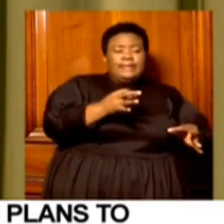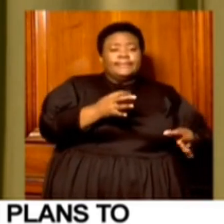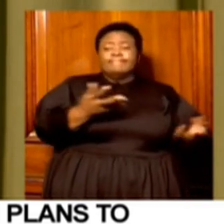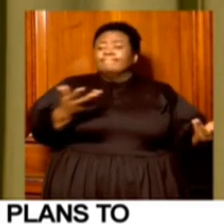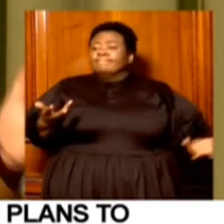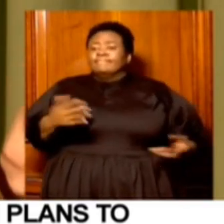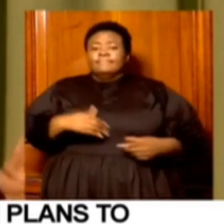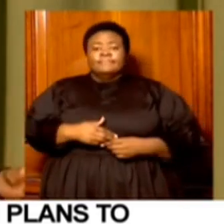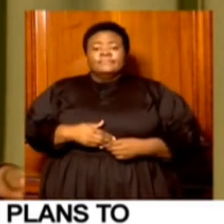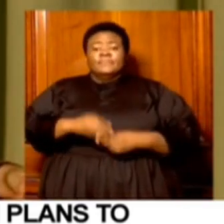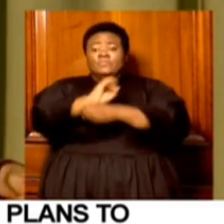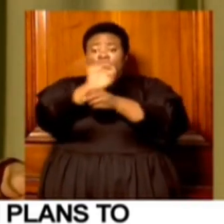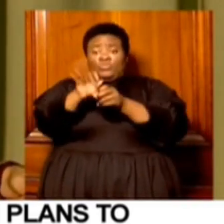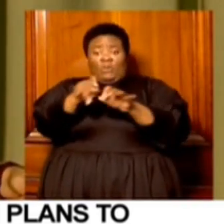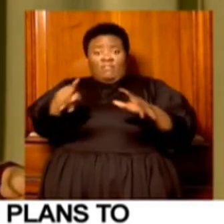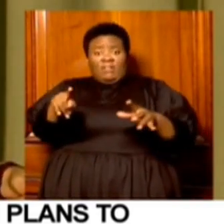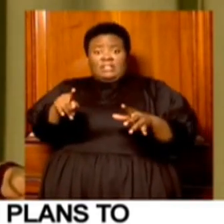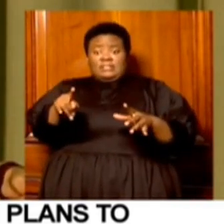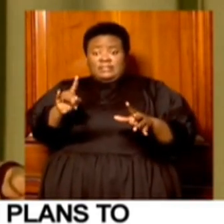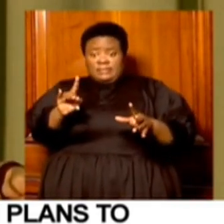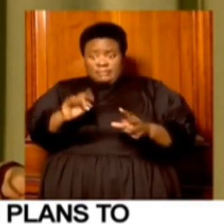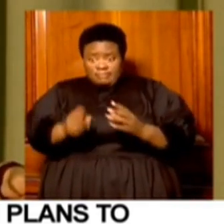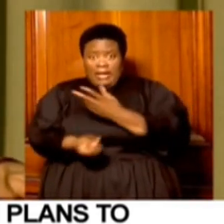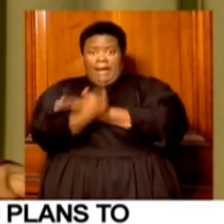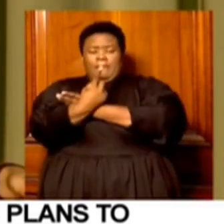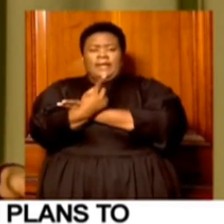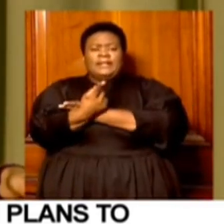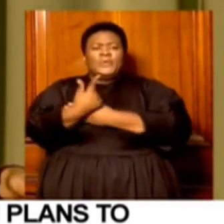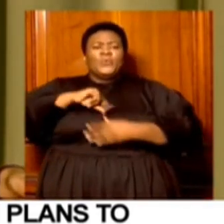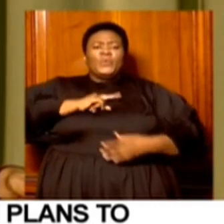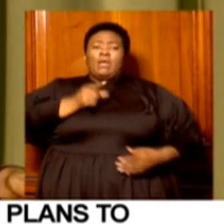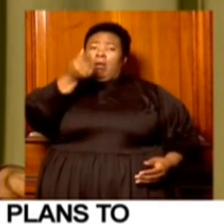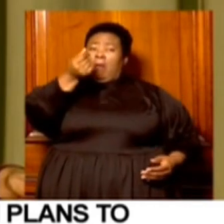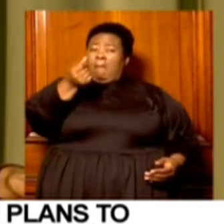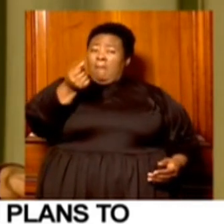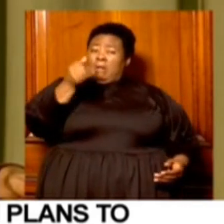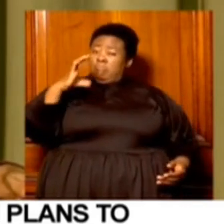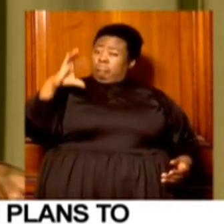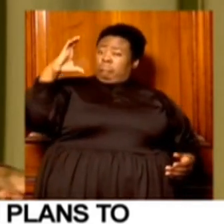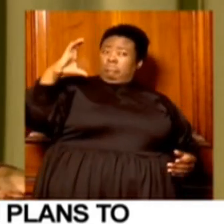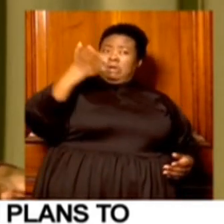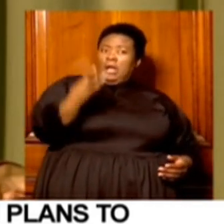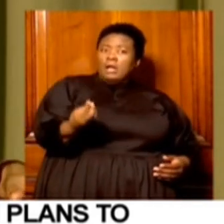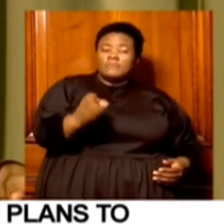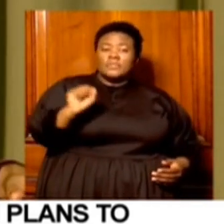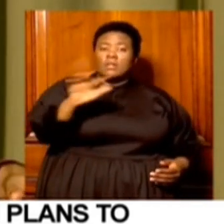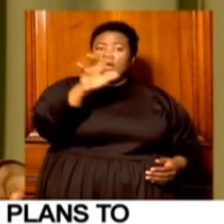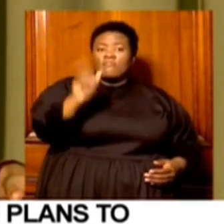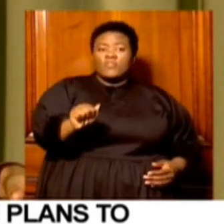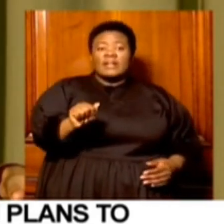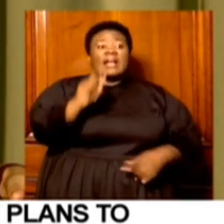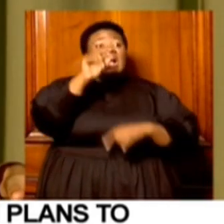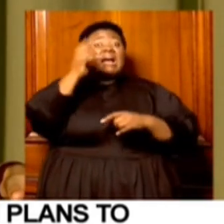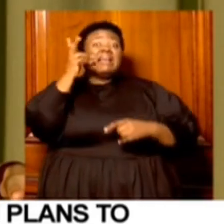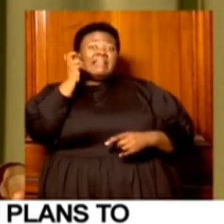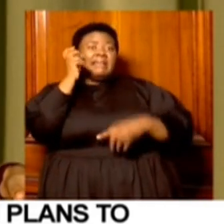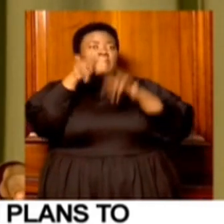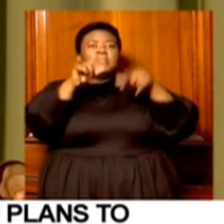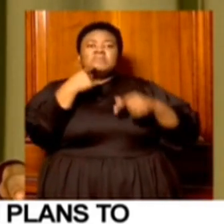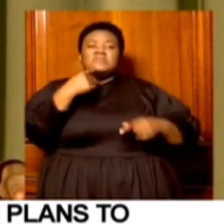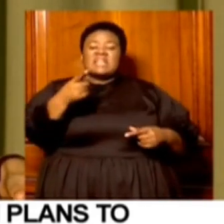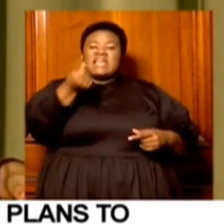us and there is a lot of money. I hear people say that COVID-19 money has been chowed left and right. I don't